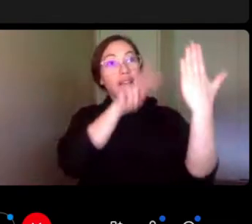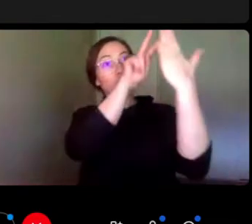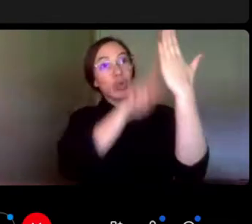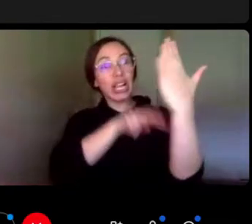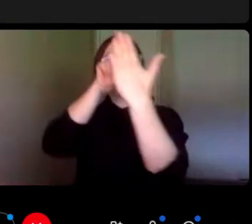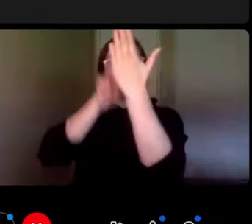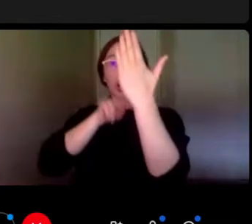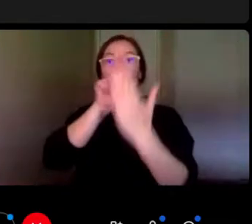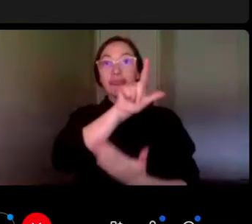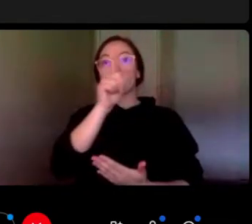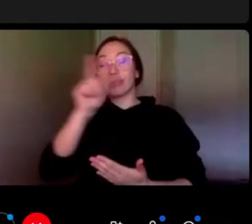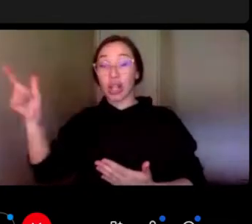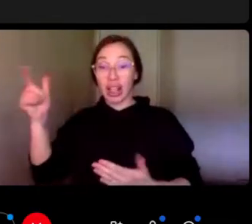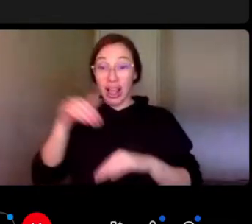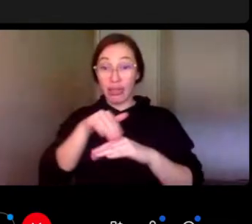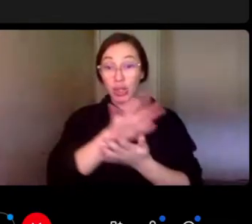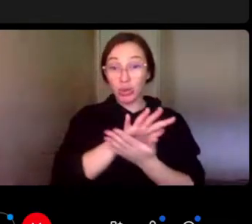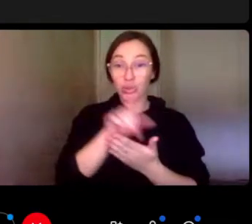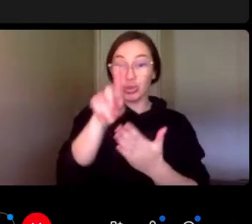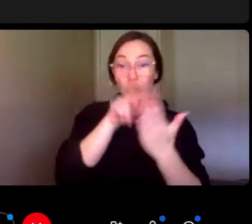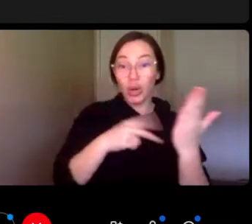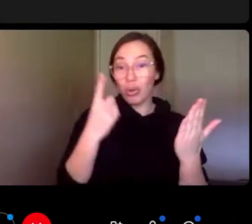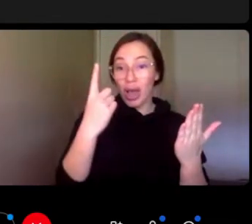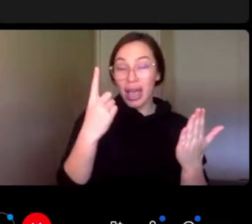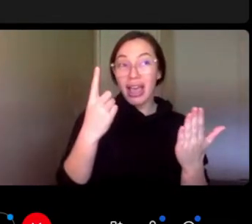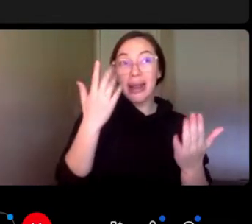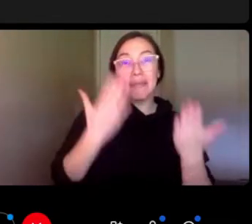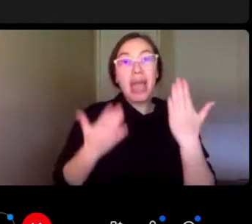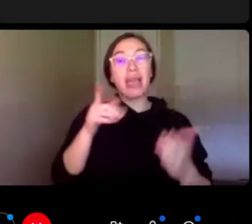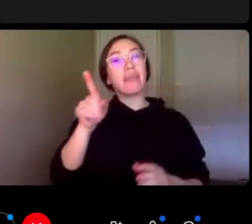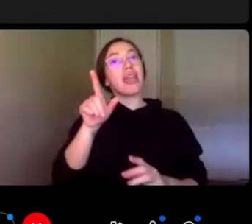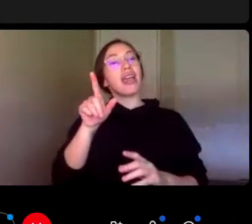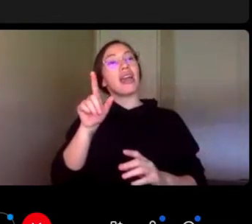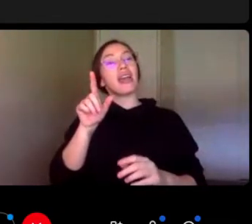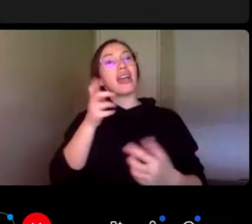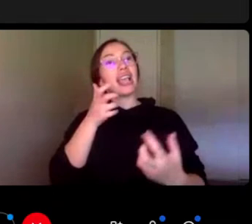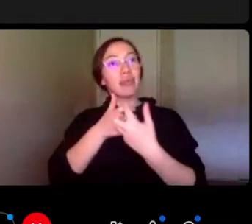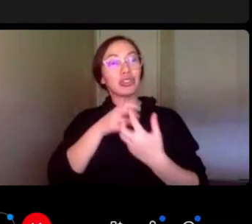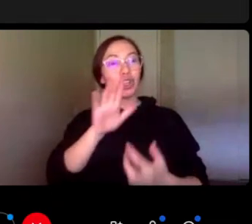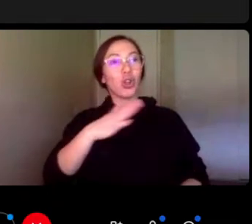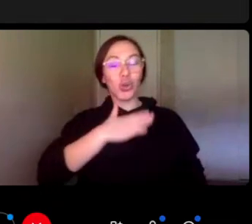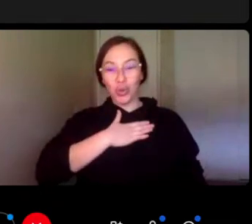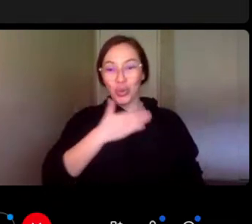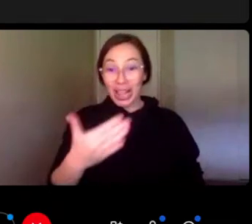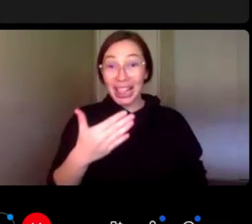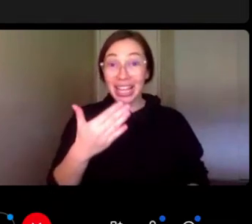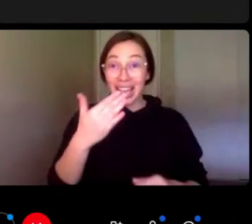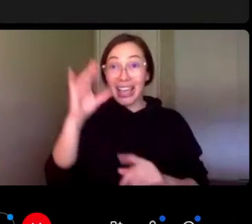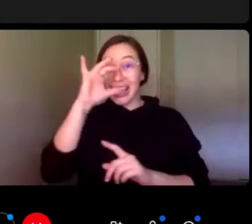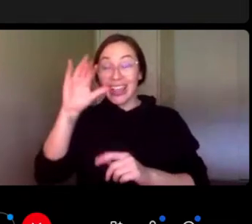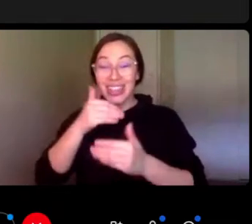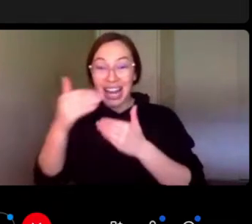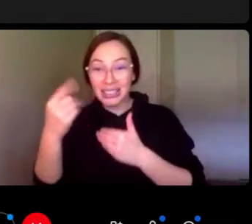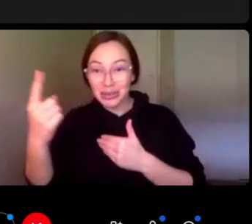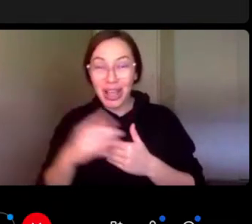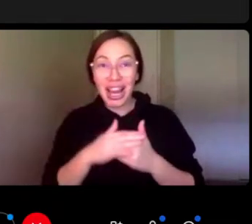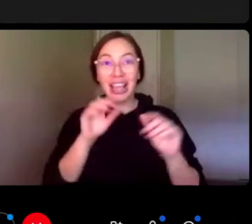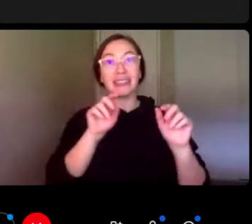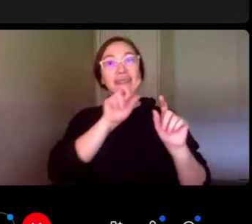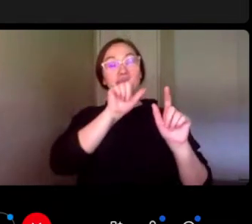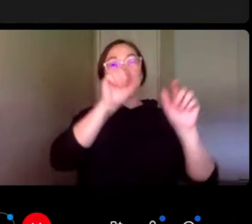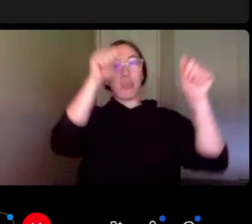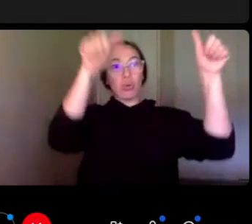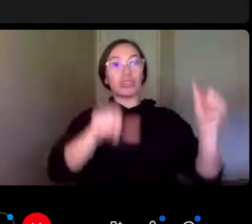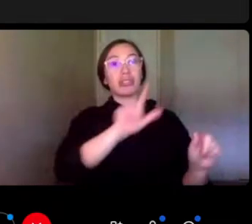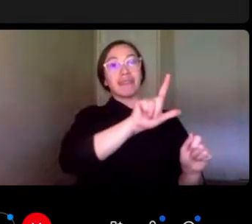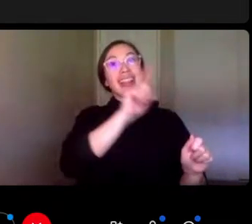the schools, you know, you read one, it may capture your will to read the next one and the next one. So we're